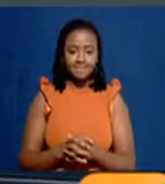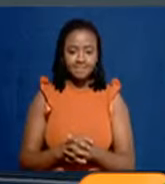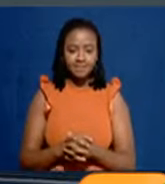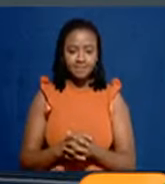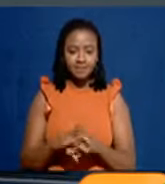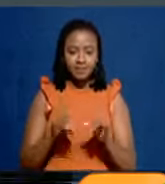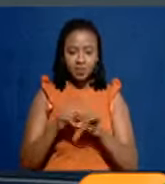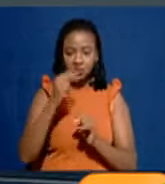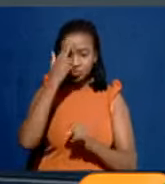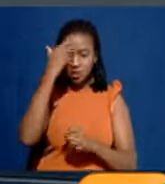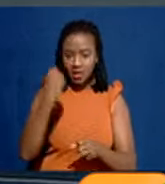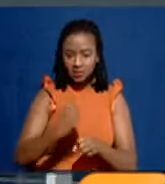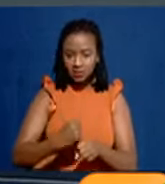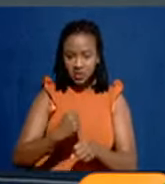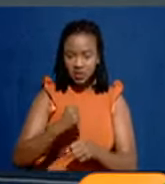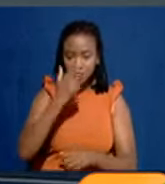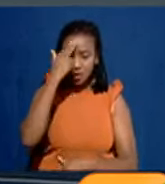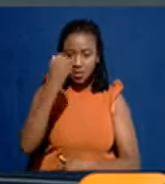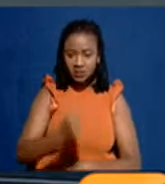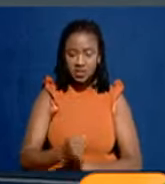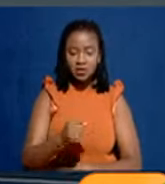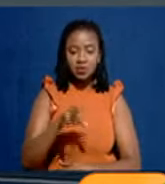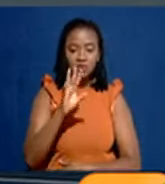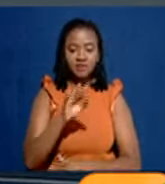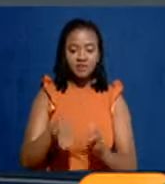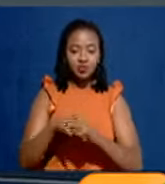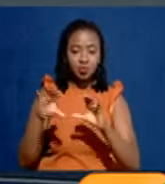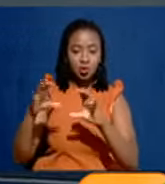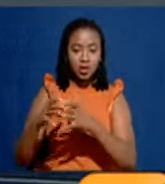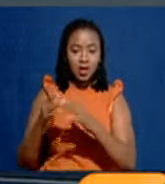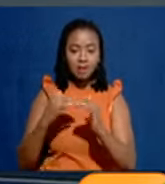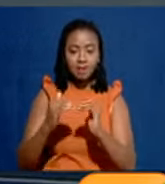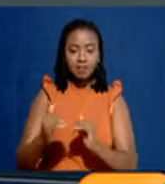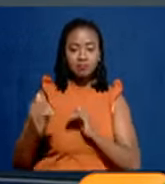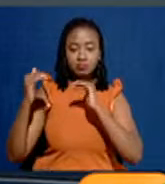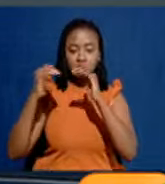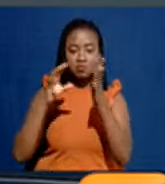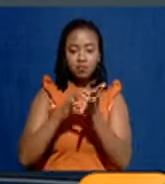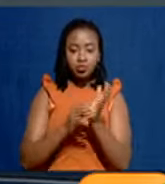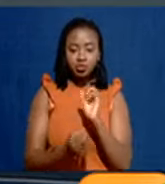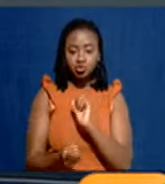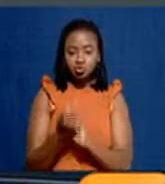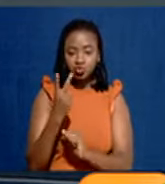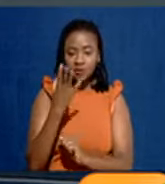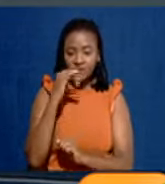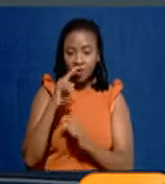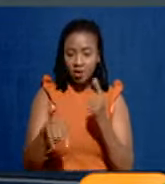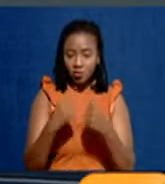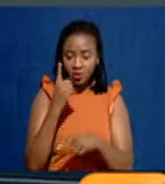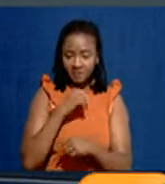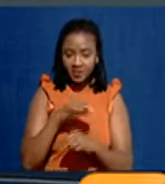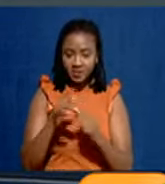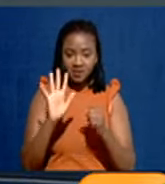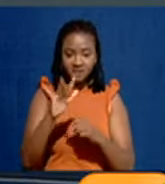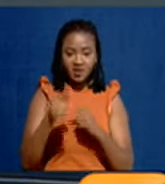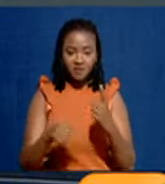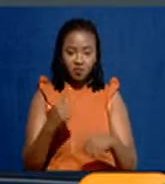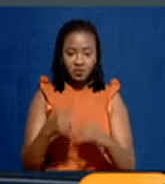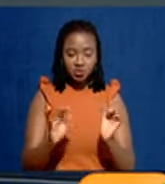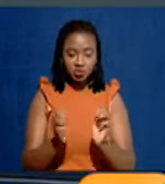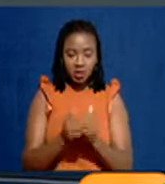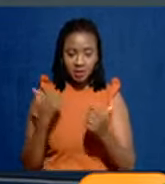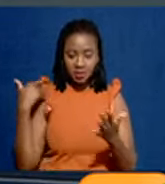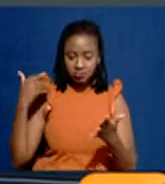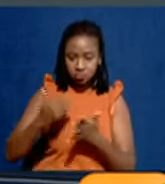Kajiado FC climbed to third in the National Super League after picking their third win of the season in five games played so